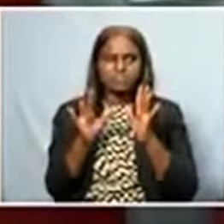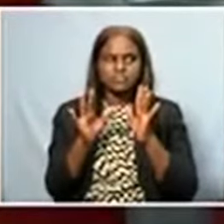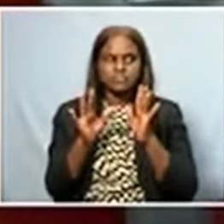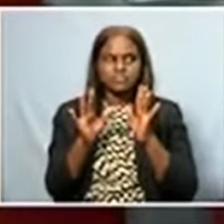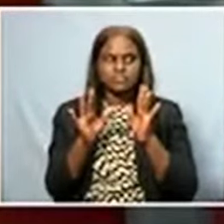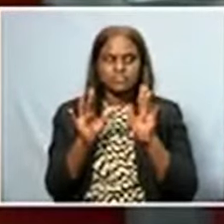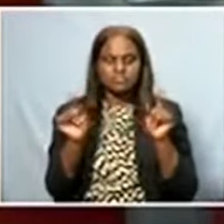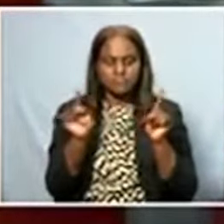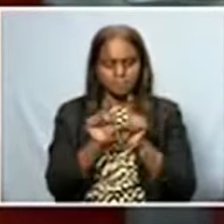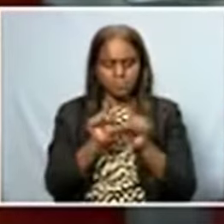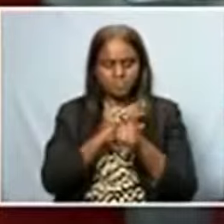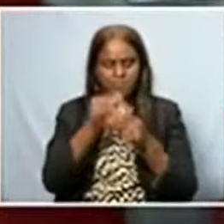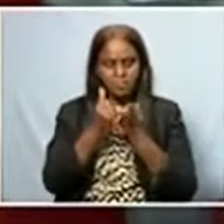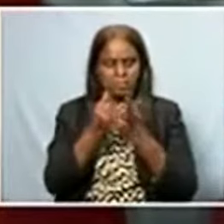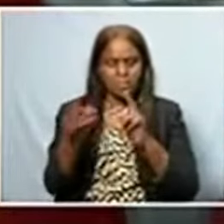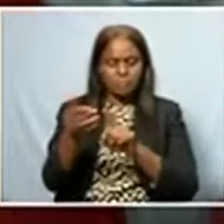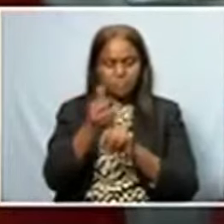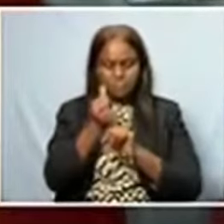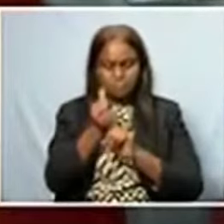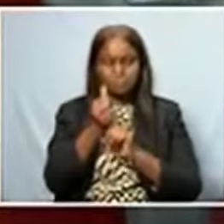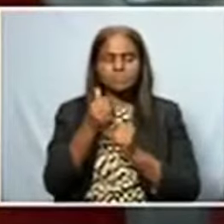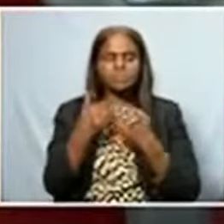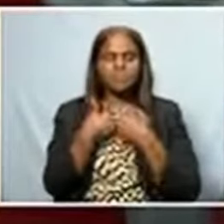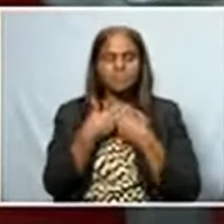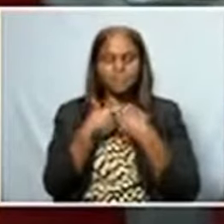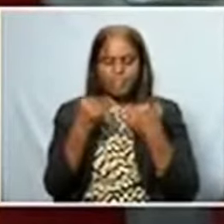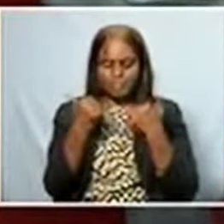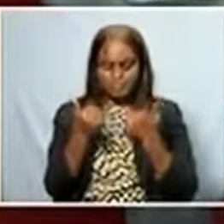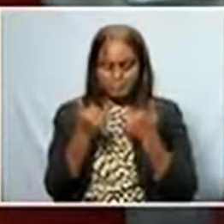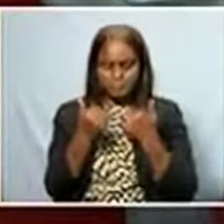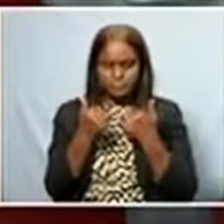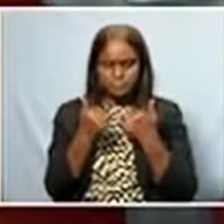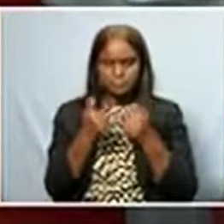are achieved. Therefore,